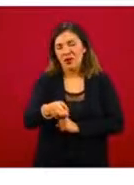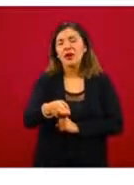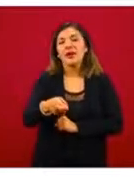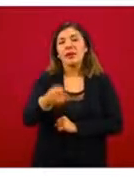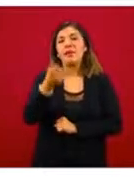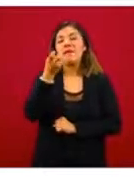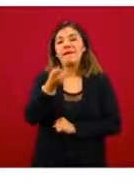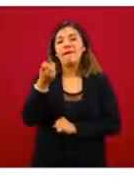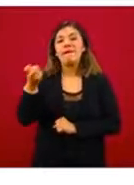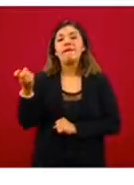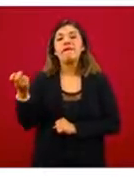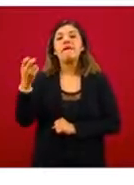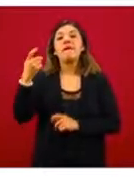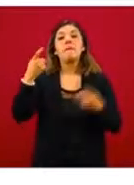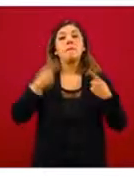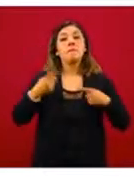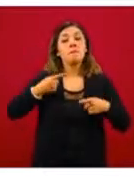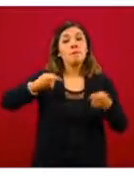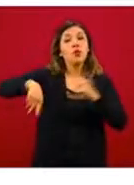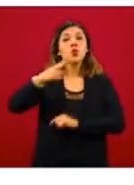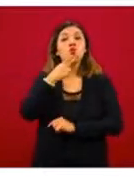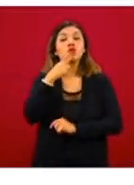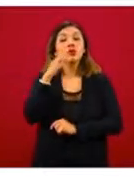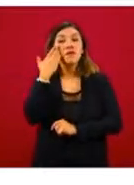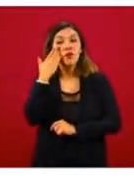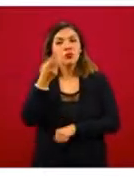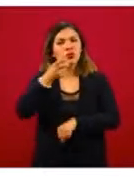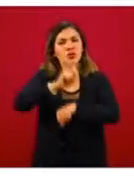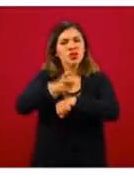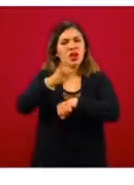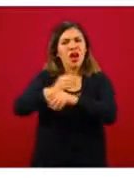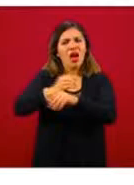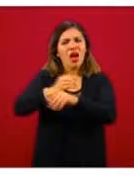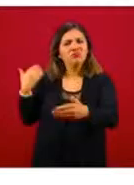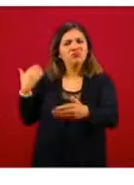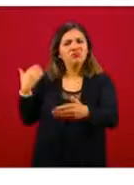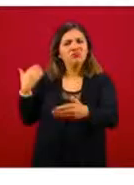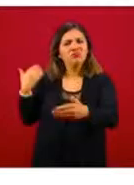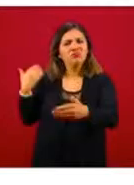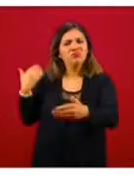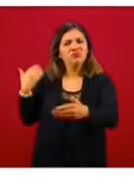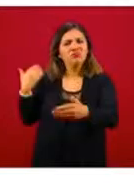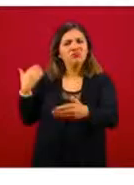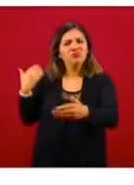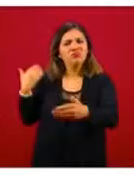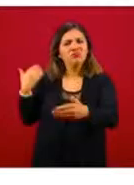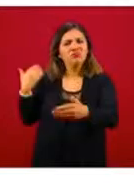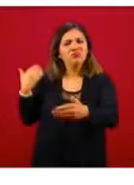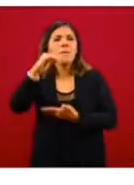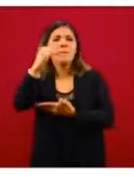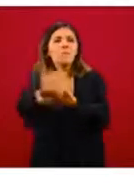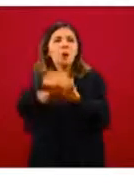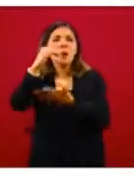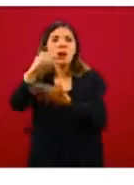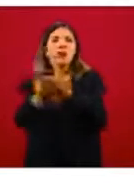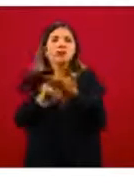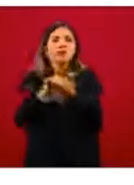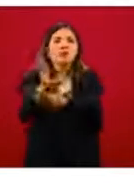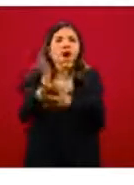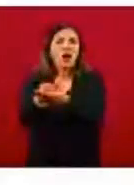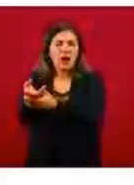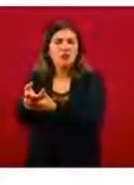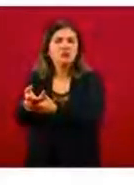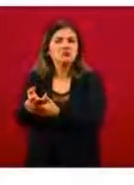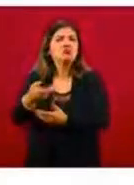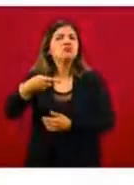strategies like restricting vehicle mobility and others. And Facebook users in the past few days have registered